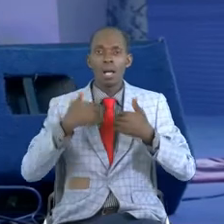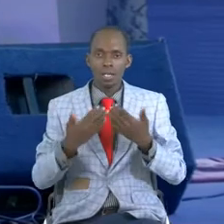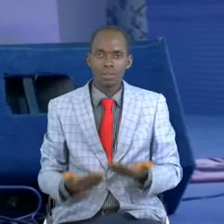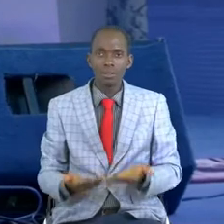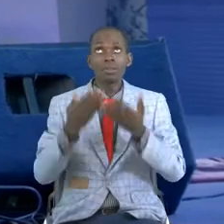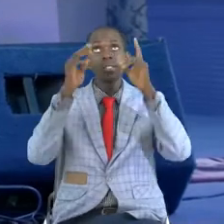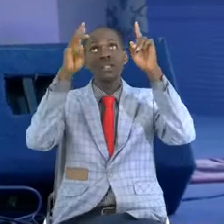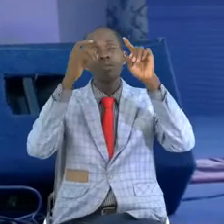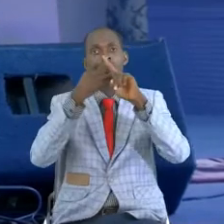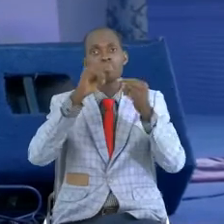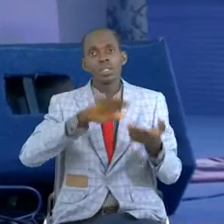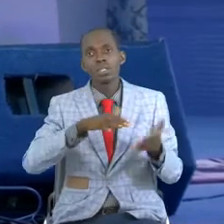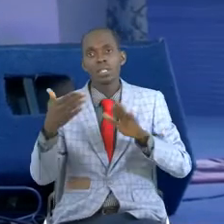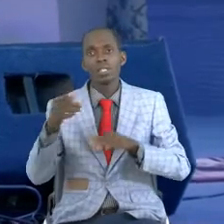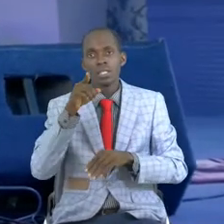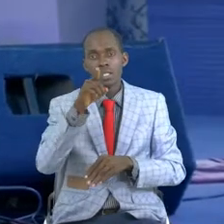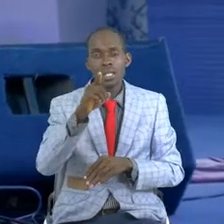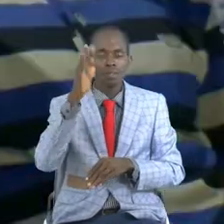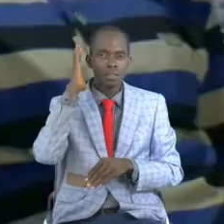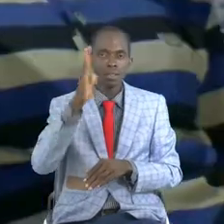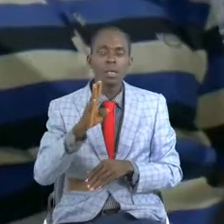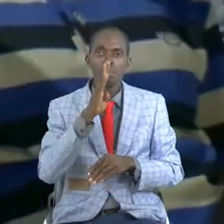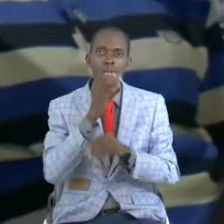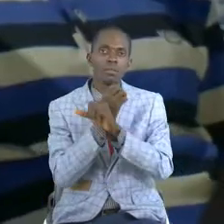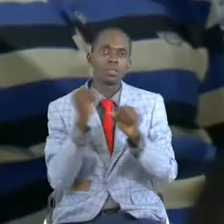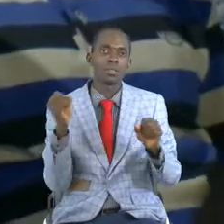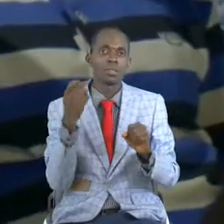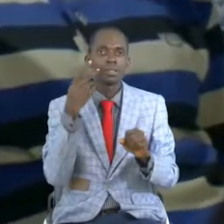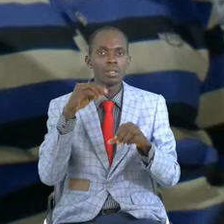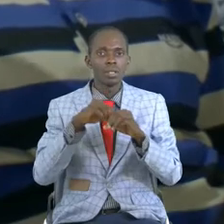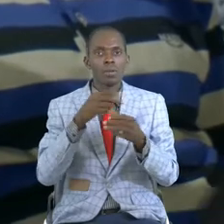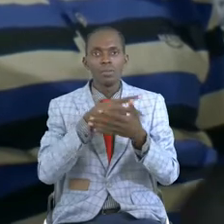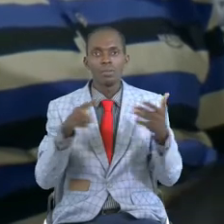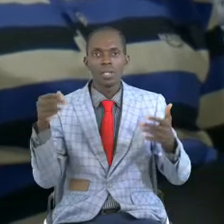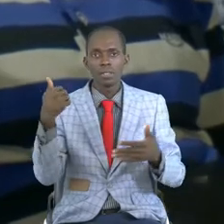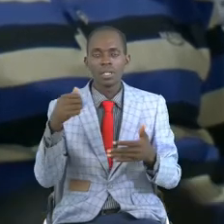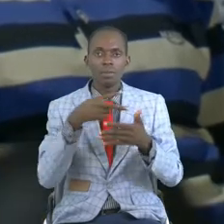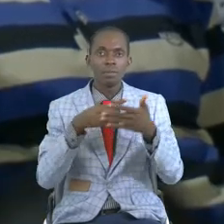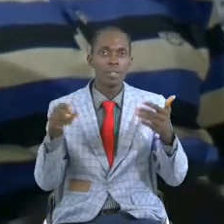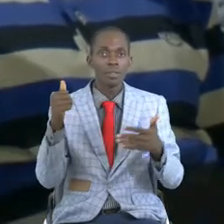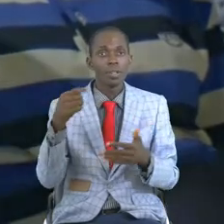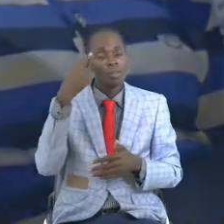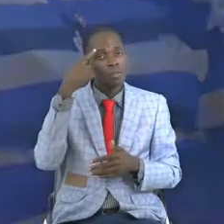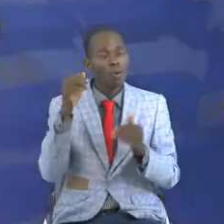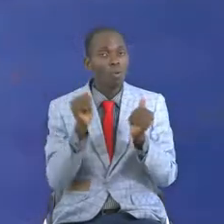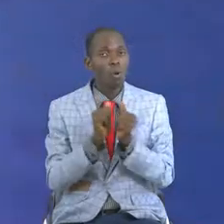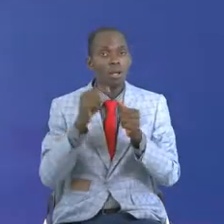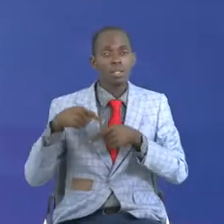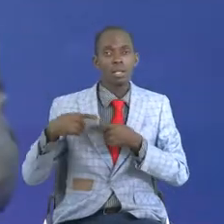dead, thou shalt be saved. Look at verse 10. In verse 10, for with the heart